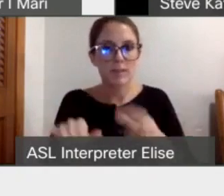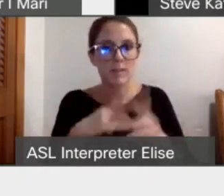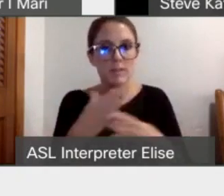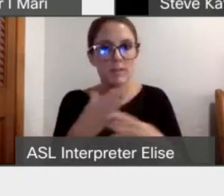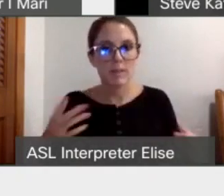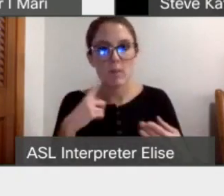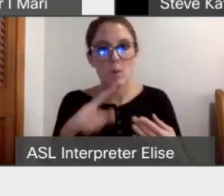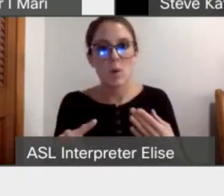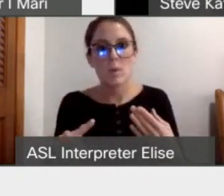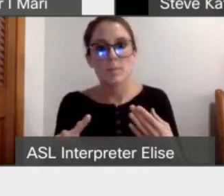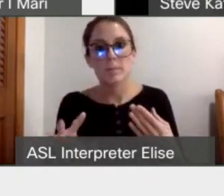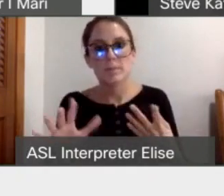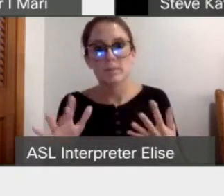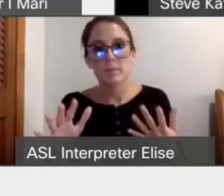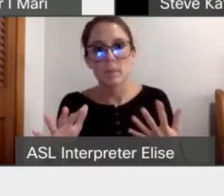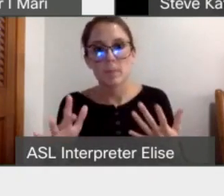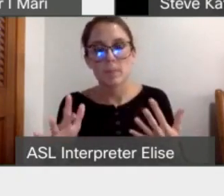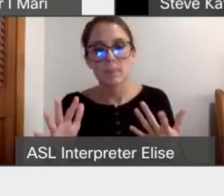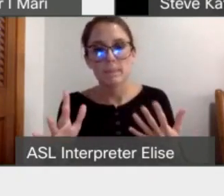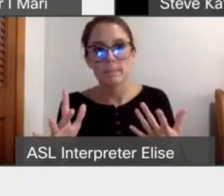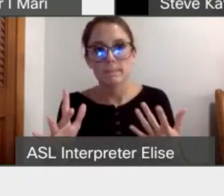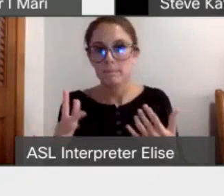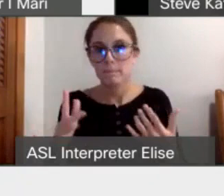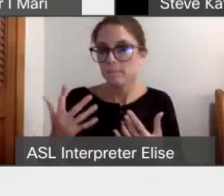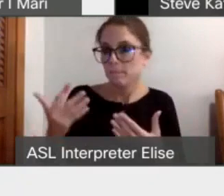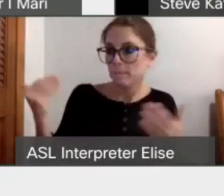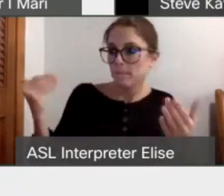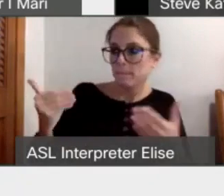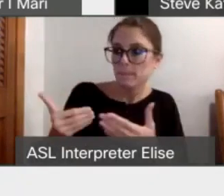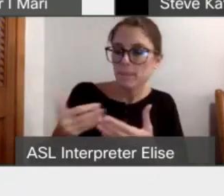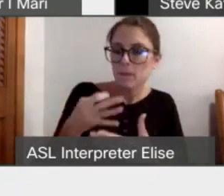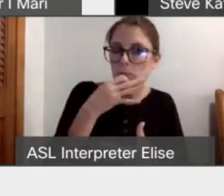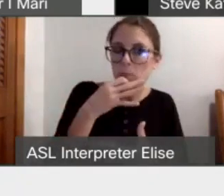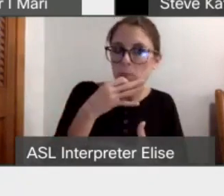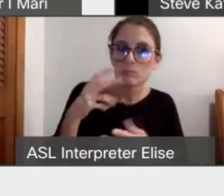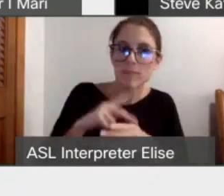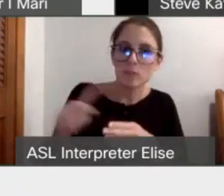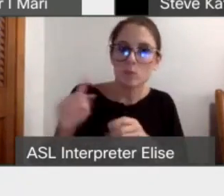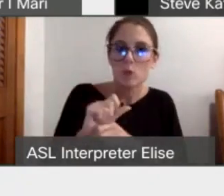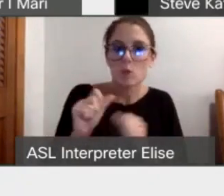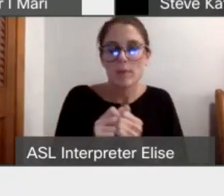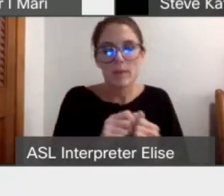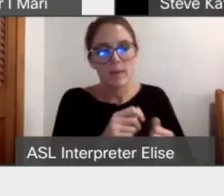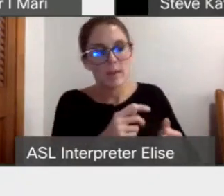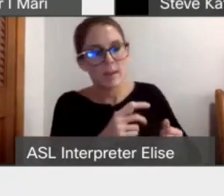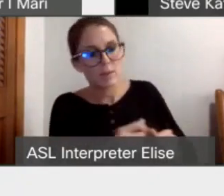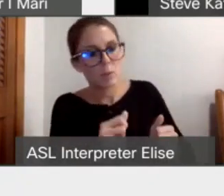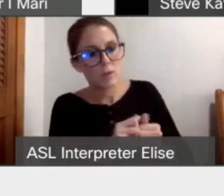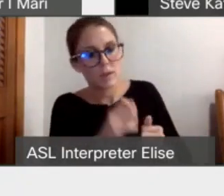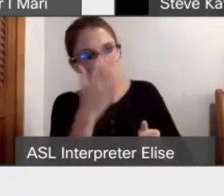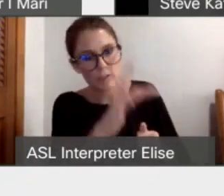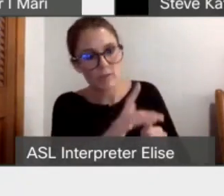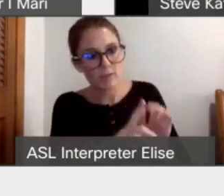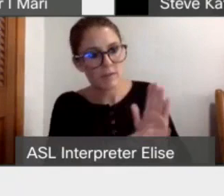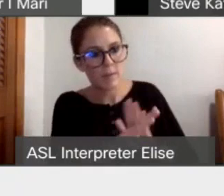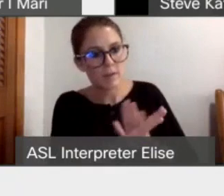introduce up-and-coming professionals to working with individuals with intellectual and developmental disabilities more broadly,